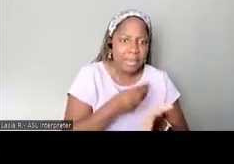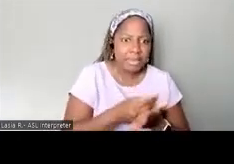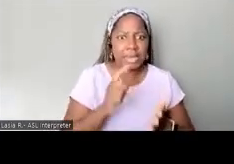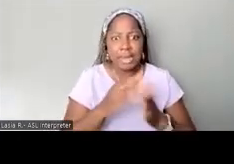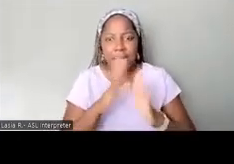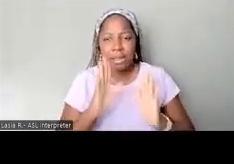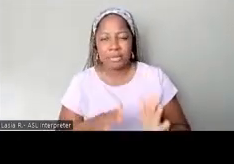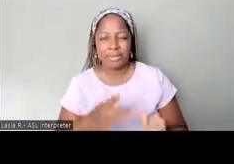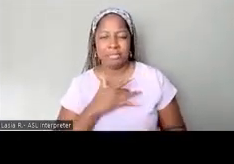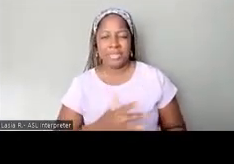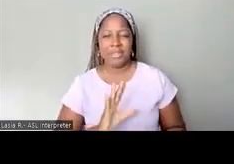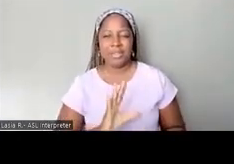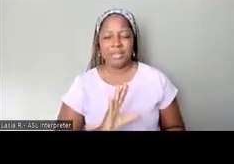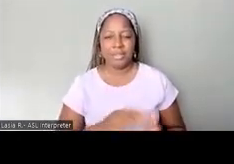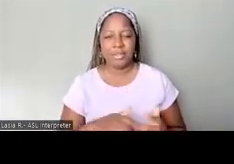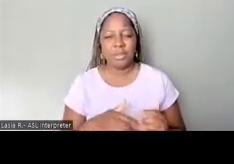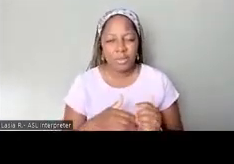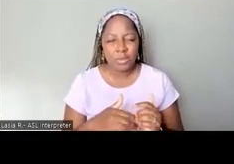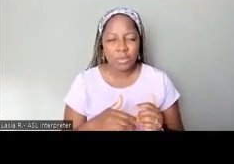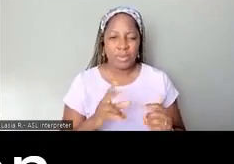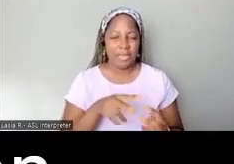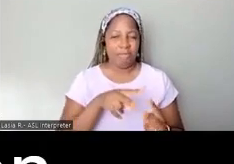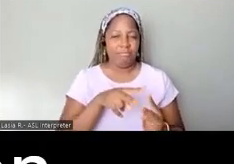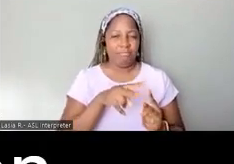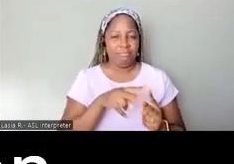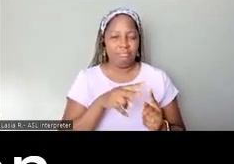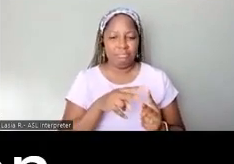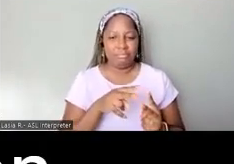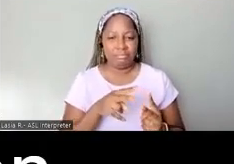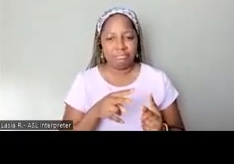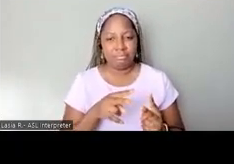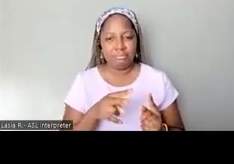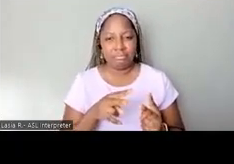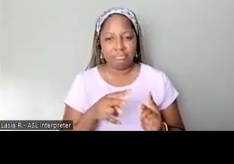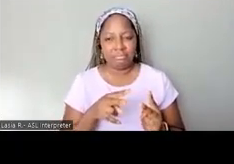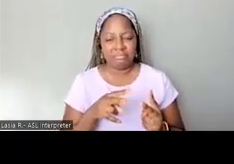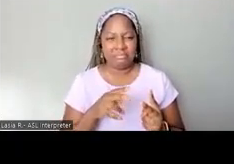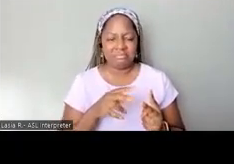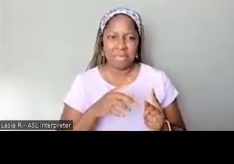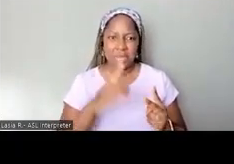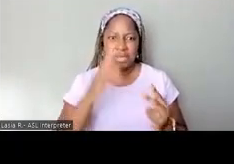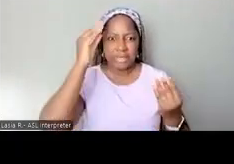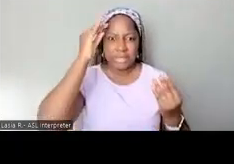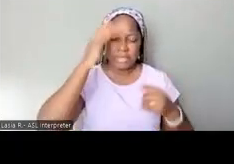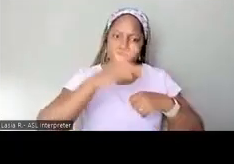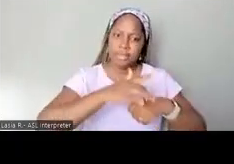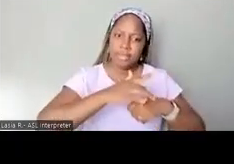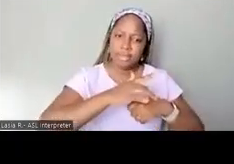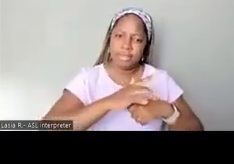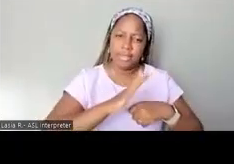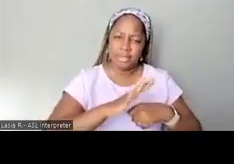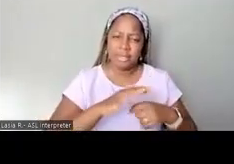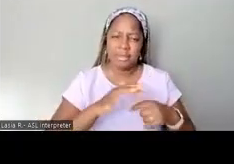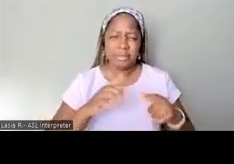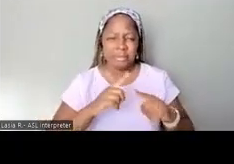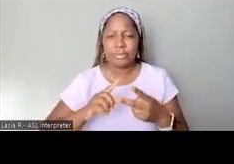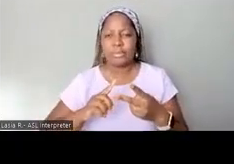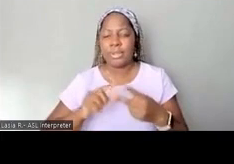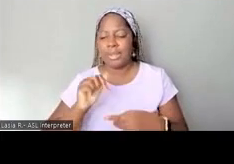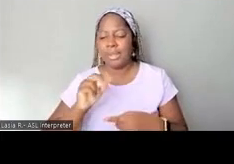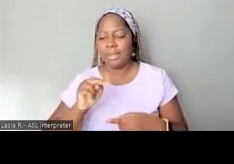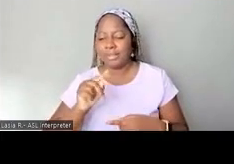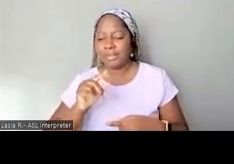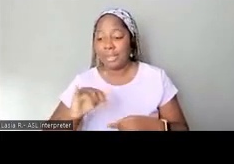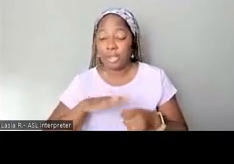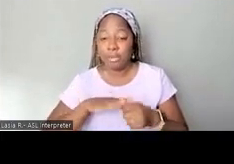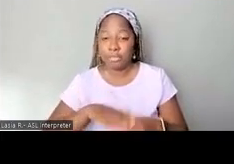take a little bit of a minute to kind of narrow in on that, because this anti-oppression and racism work is so big. We know that it impacts us all, but a way